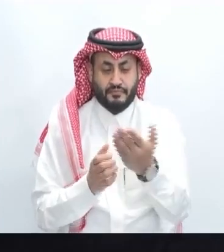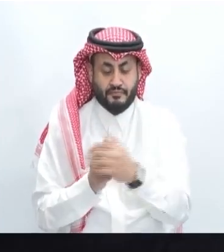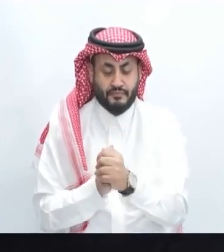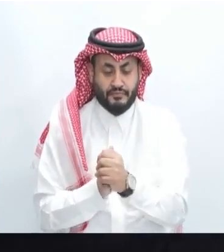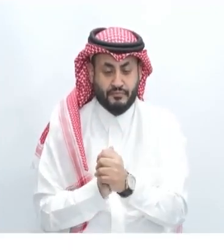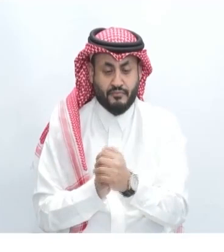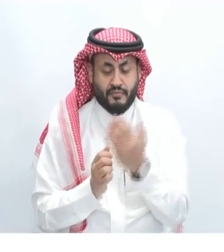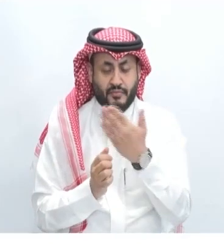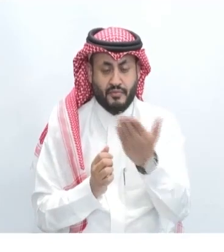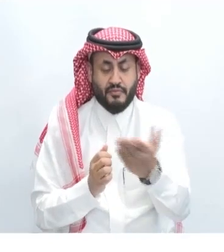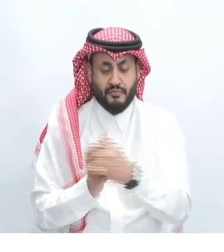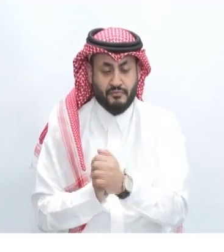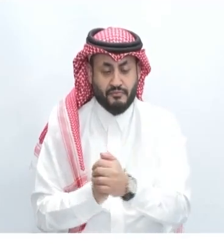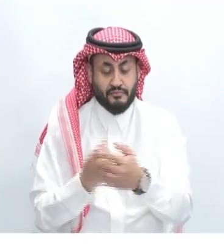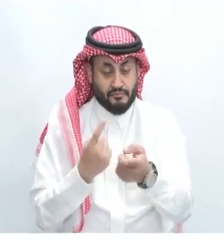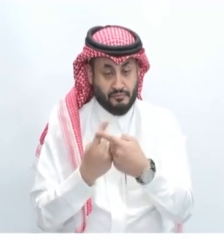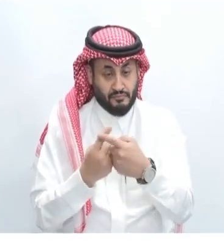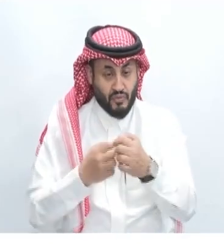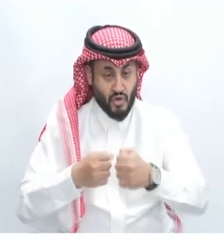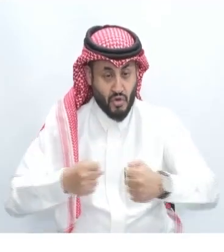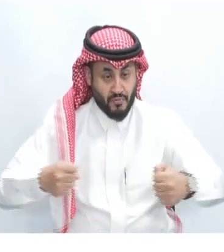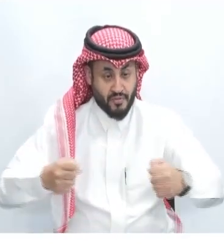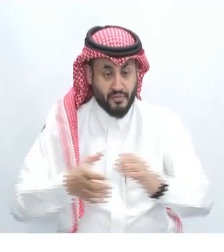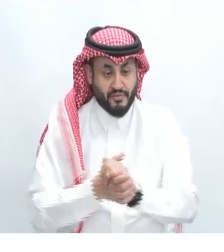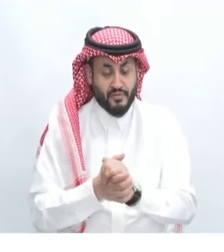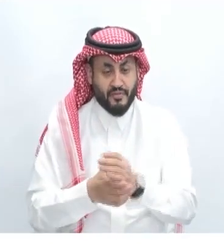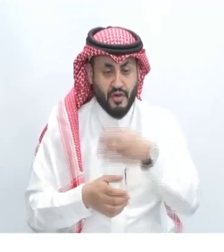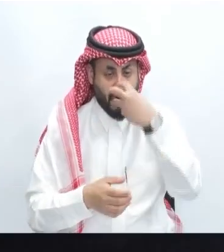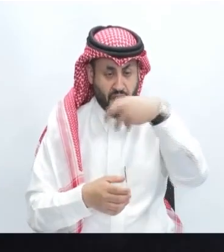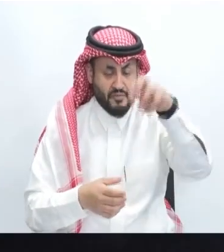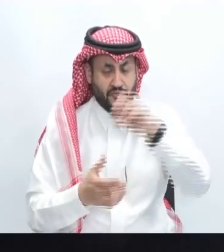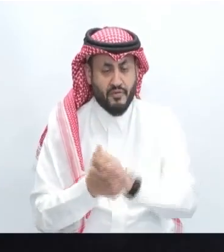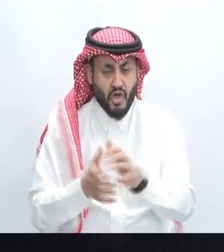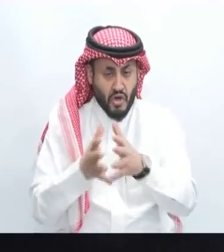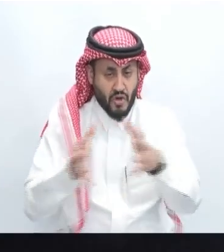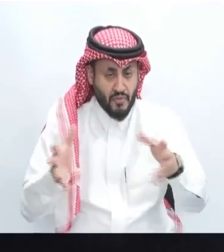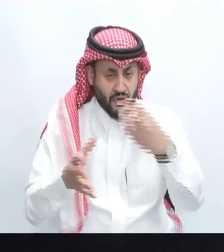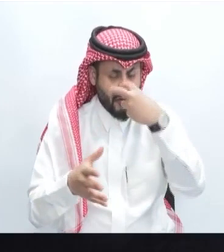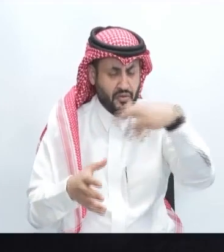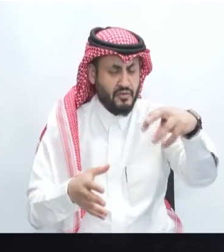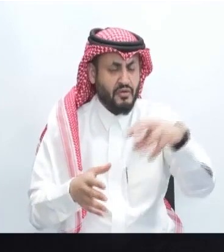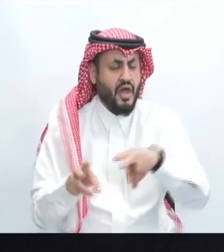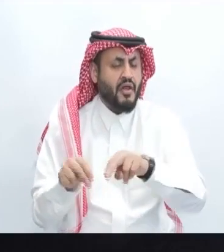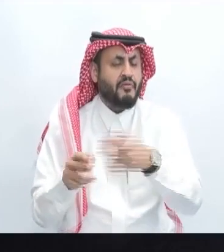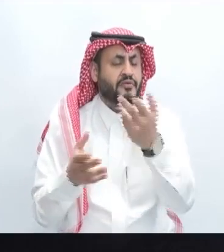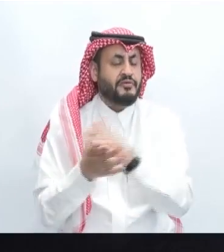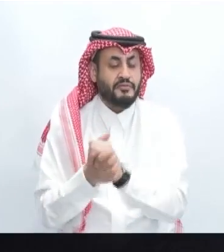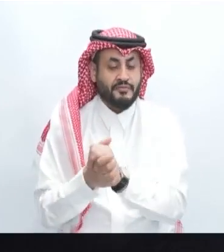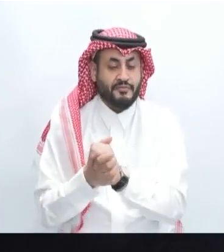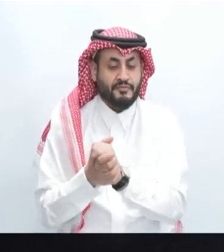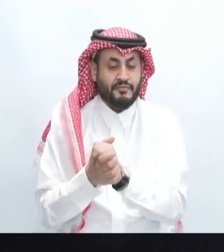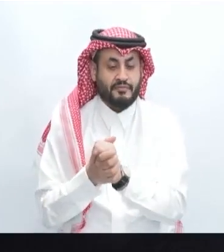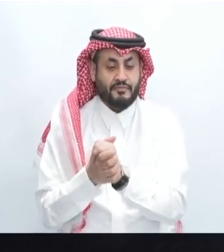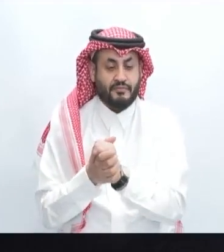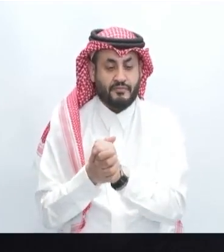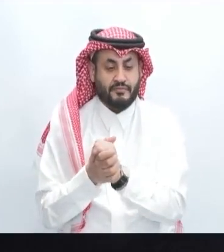I say this, they are big and they have trunks. What kind of animals that are big and they